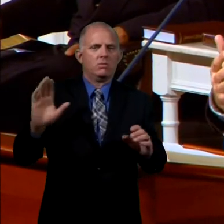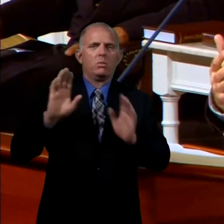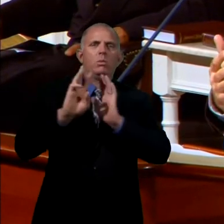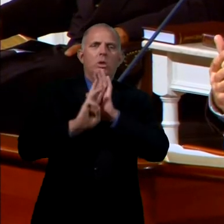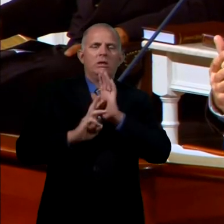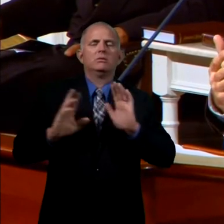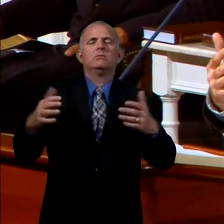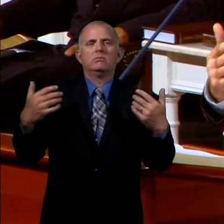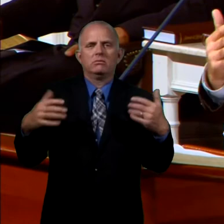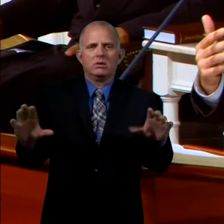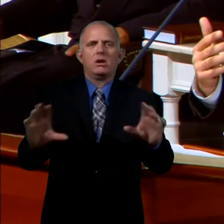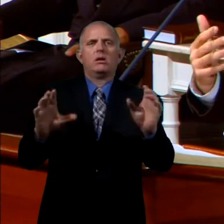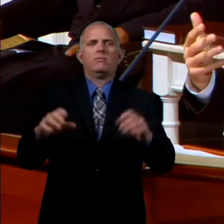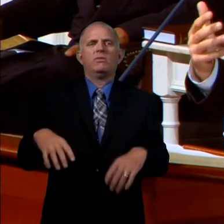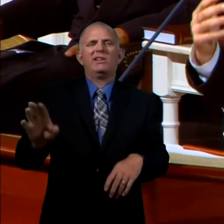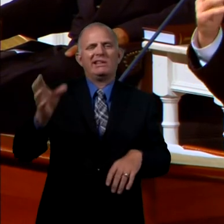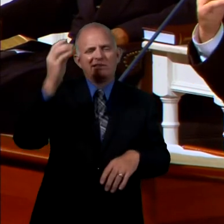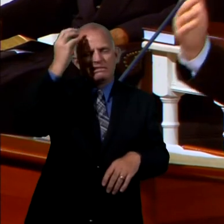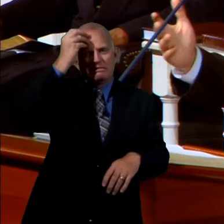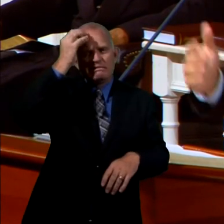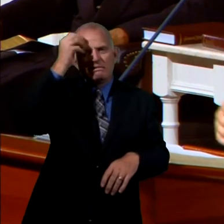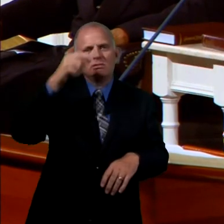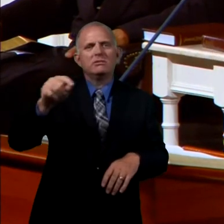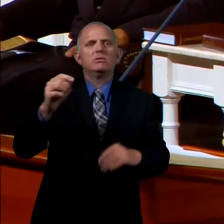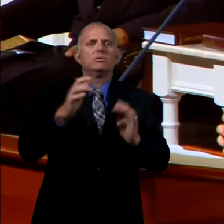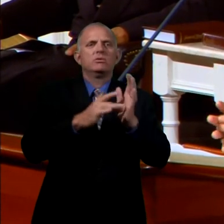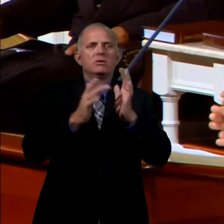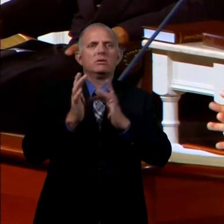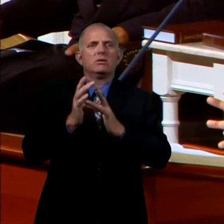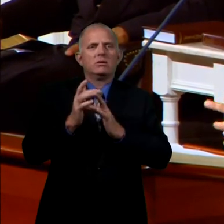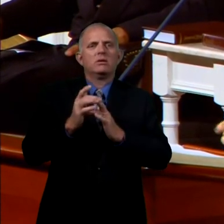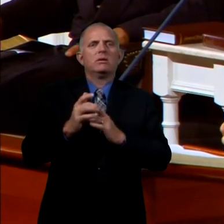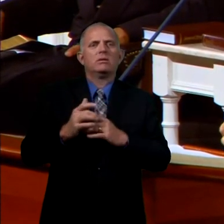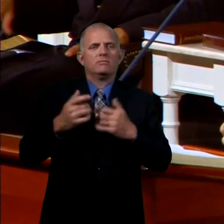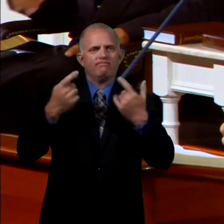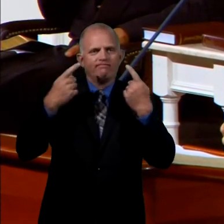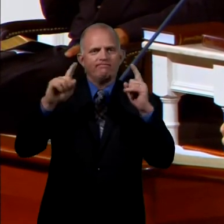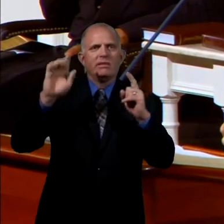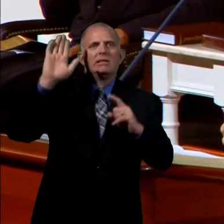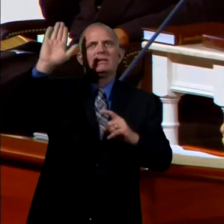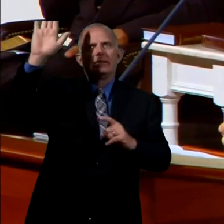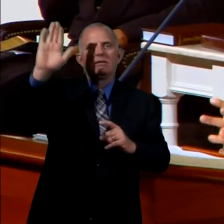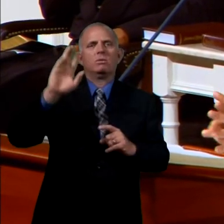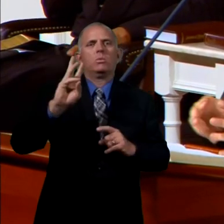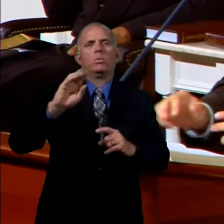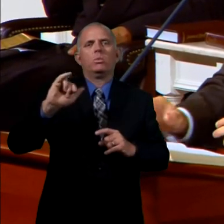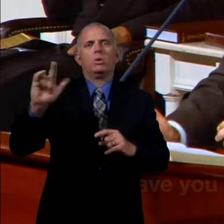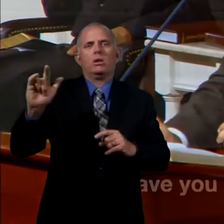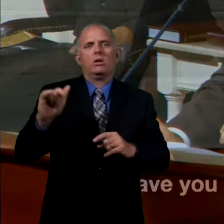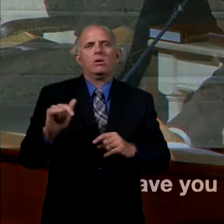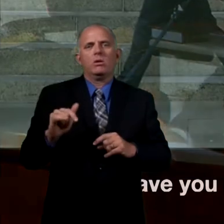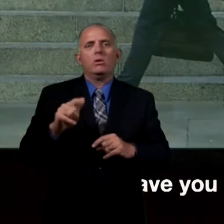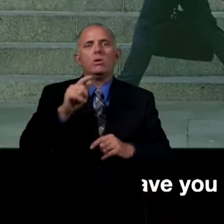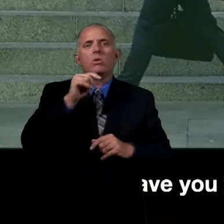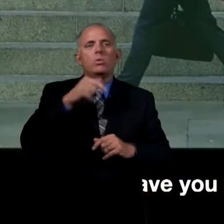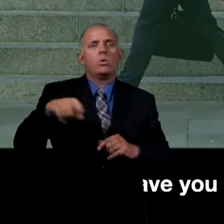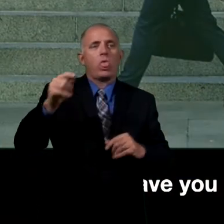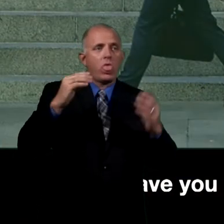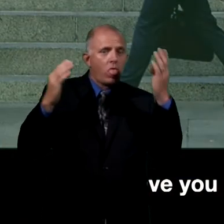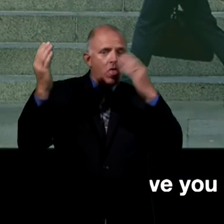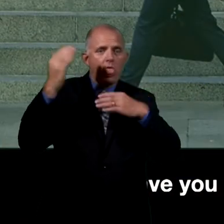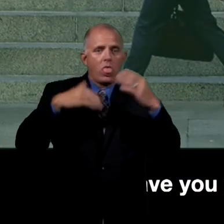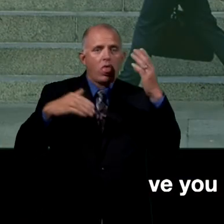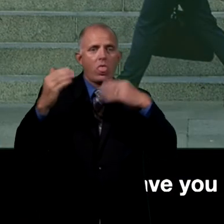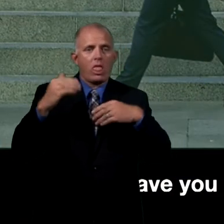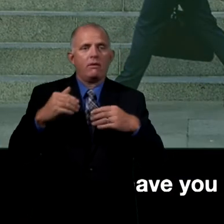let it soak in. Just as Jesus did, you accomplish God's will. Who have you rushed by today just so you could